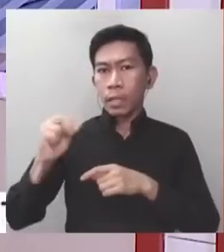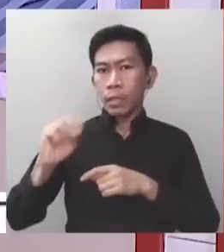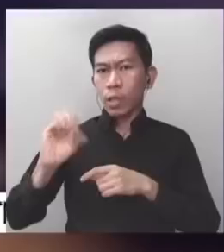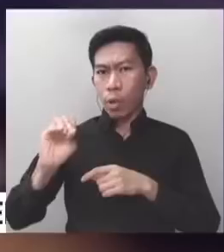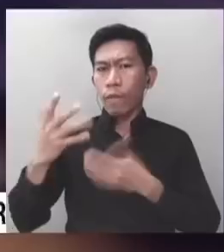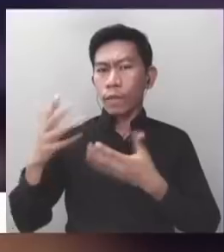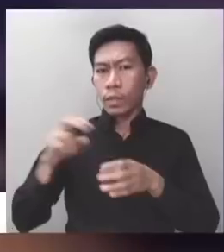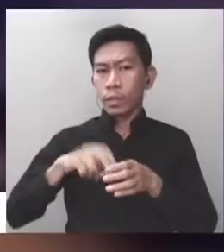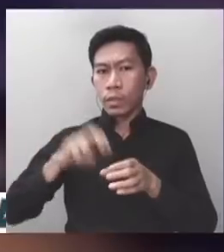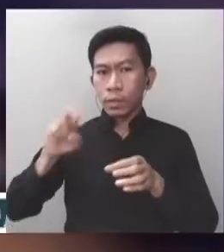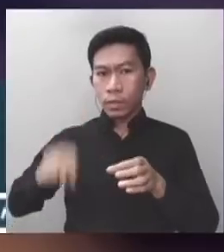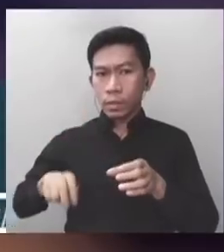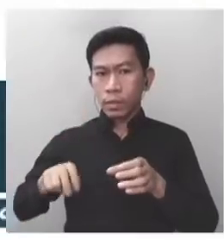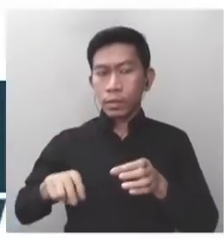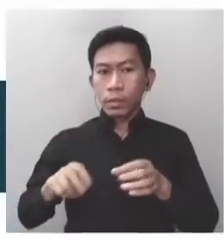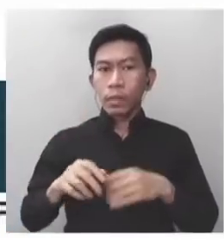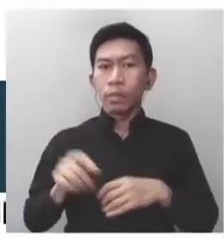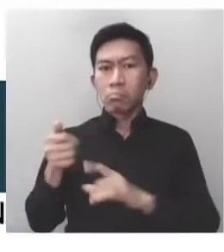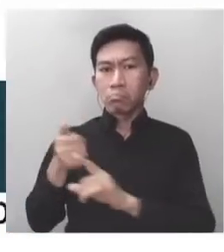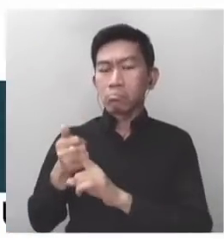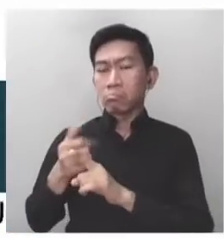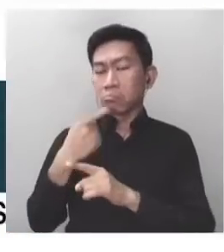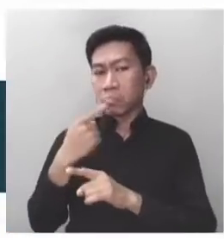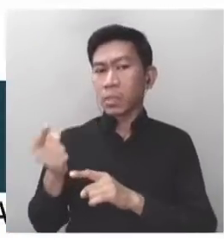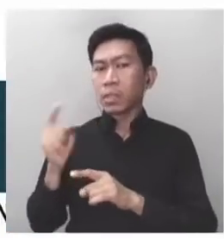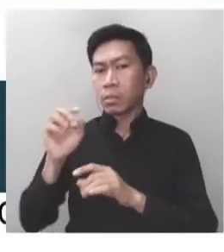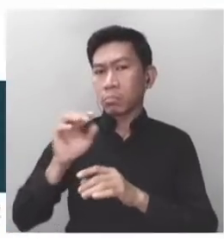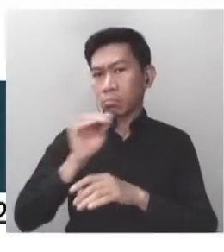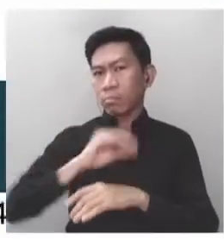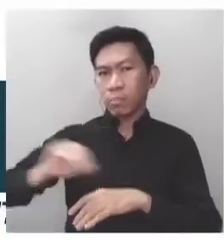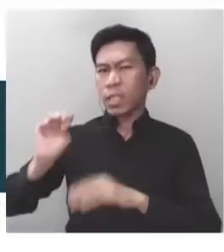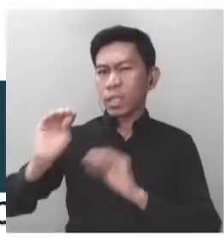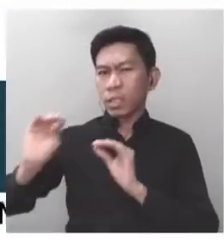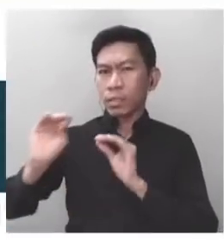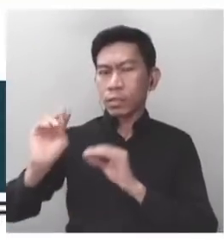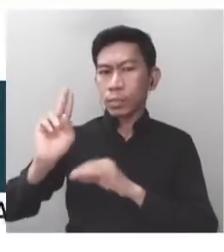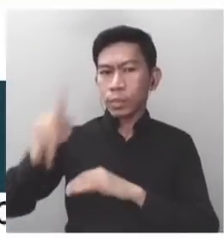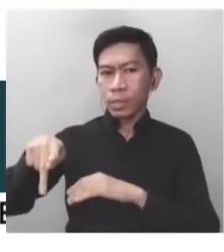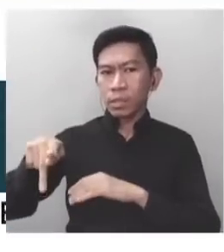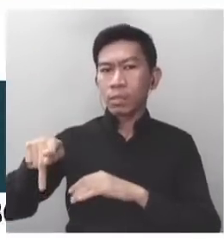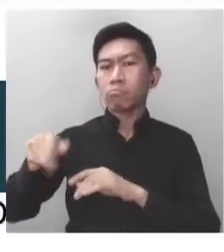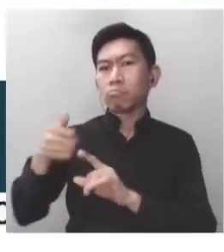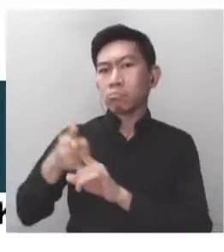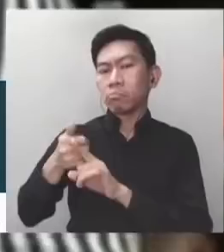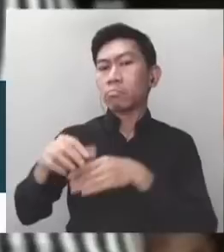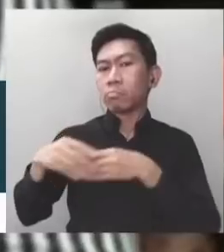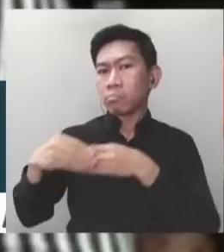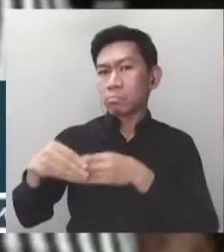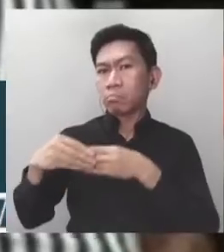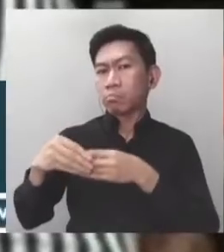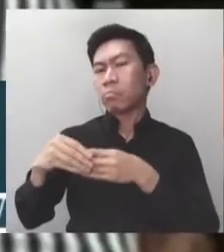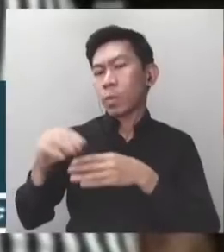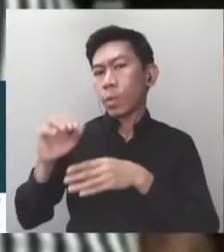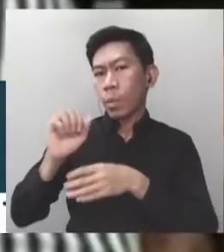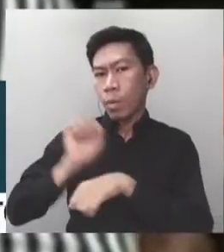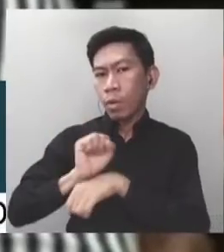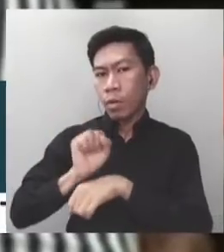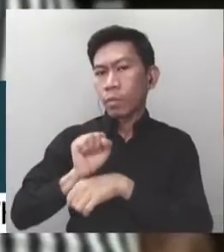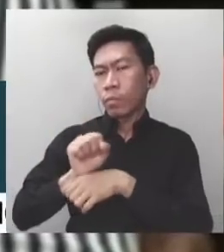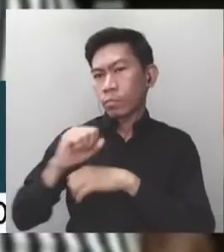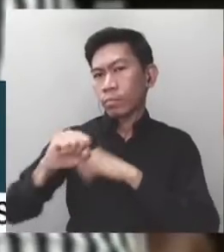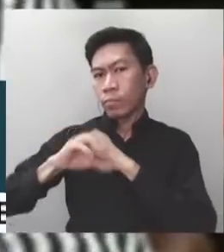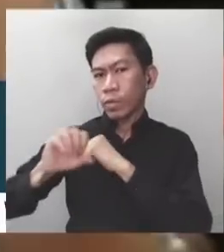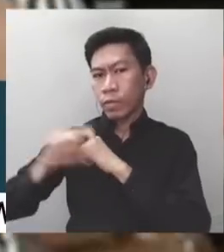return to teaching at the University of the Philippines, adding it will give her flexibility to advocate for good policies. As Undersecretary,